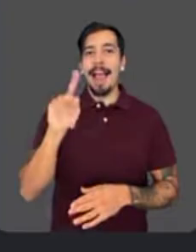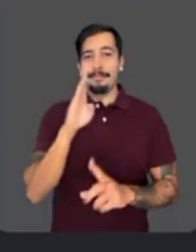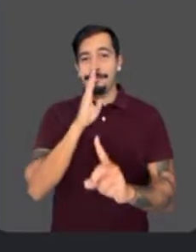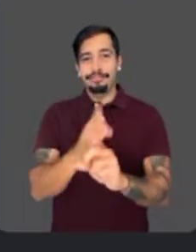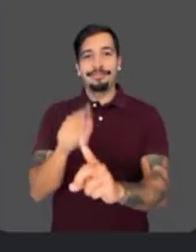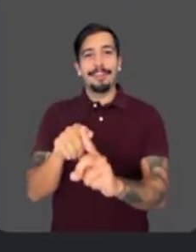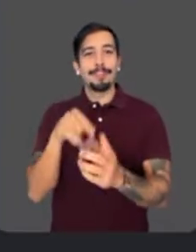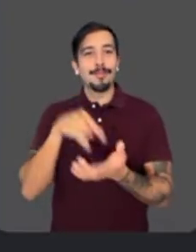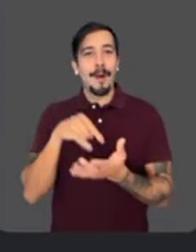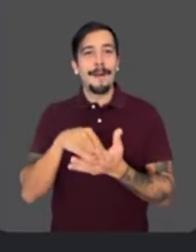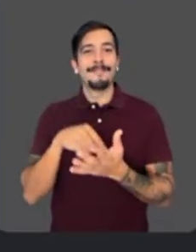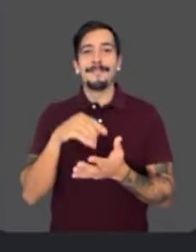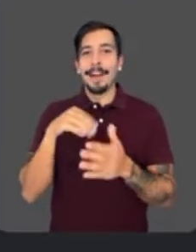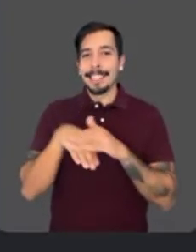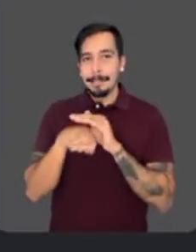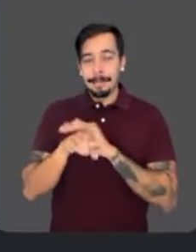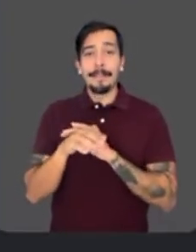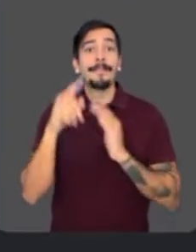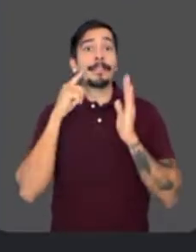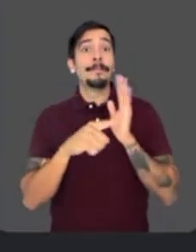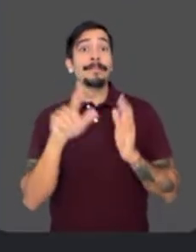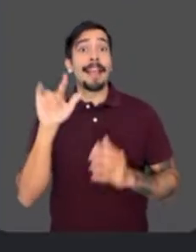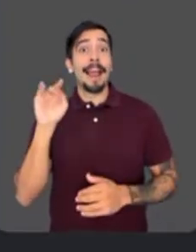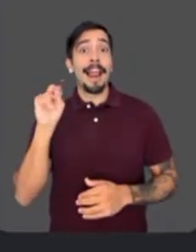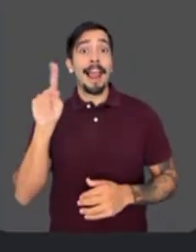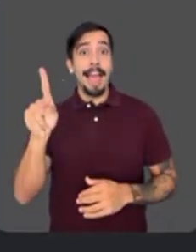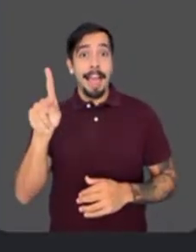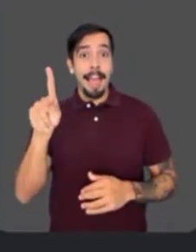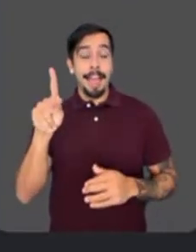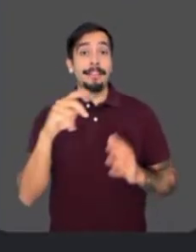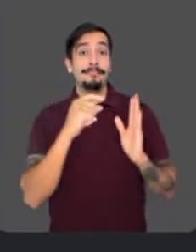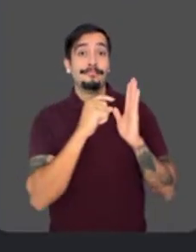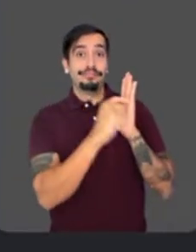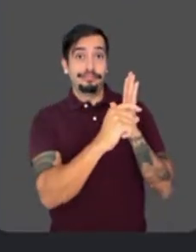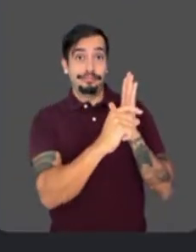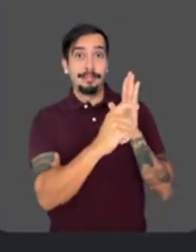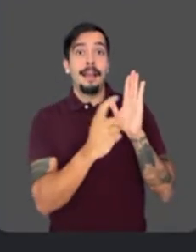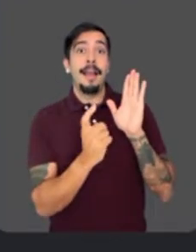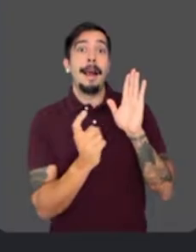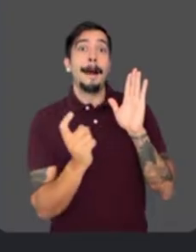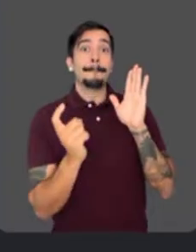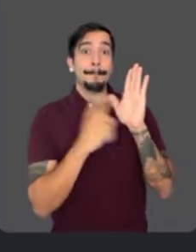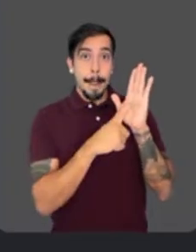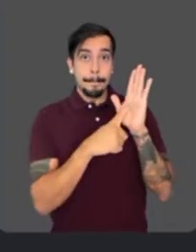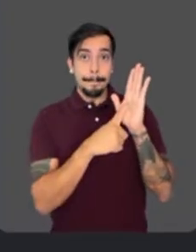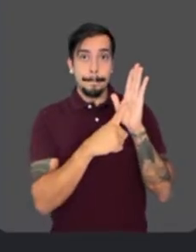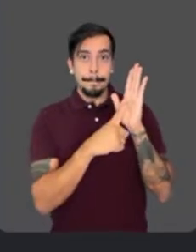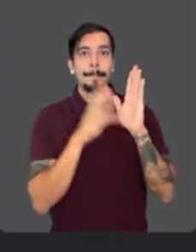links to Android accessibility features. For instance, tapping a link to